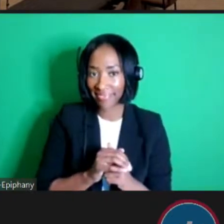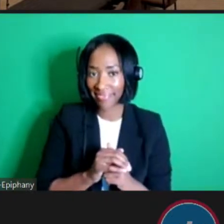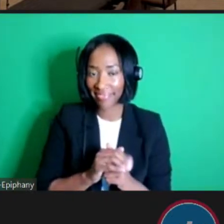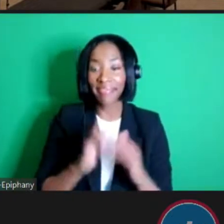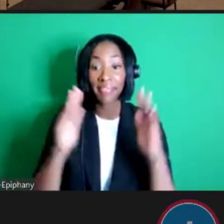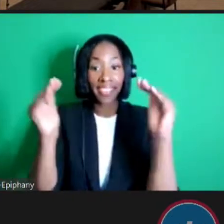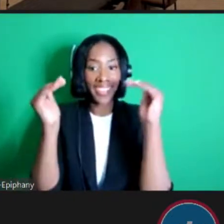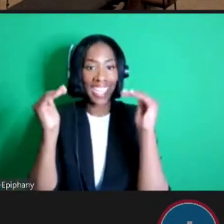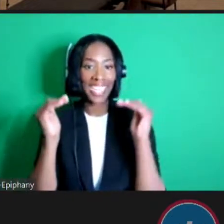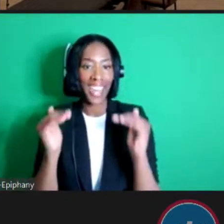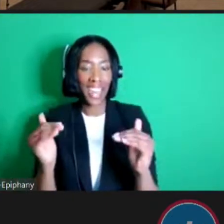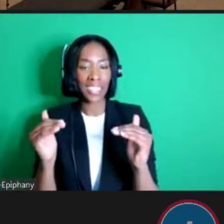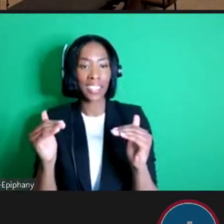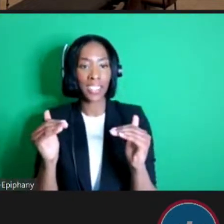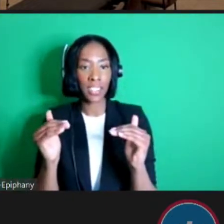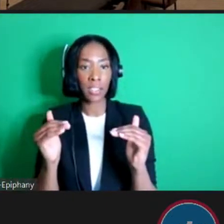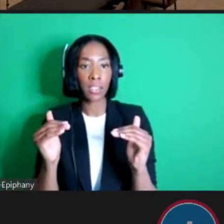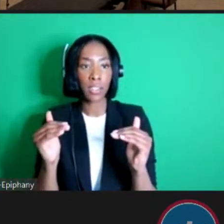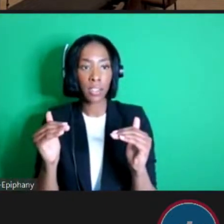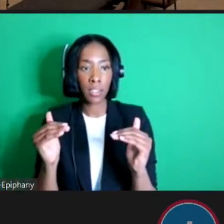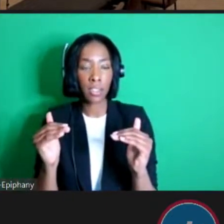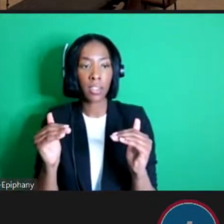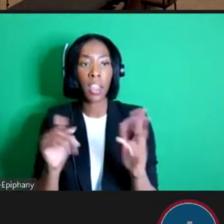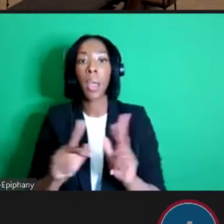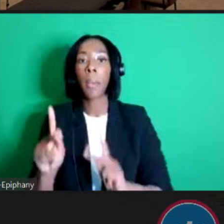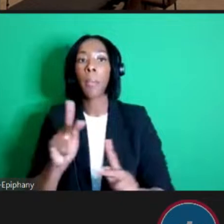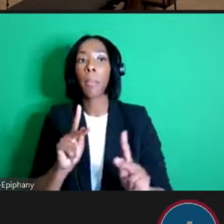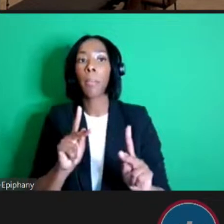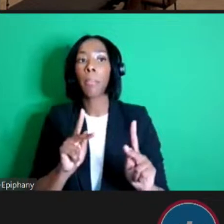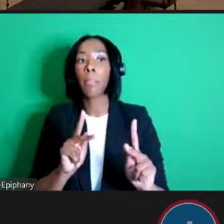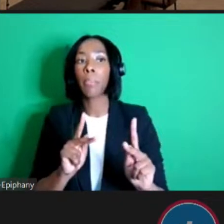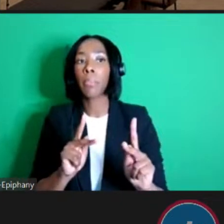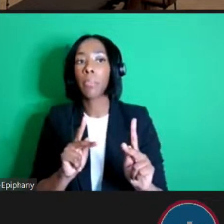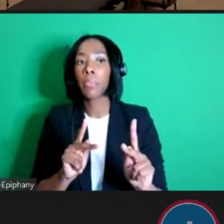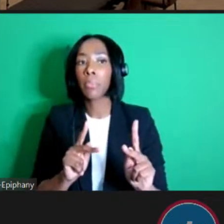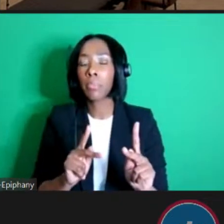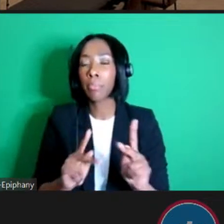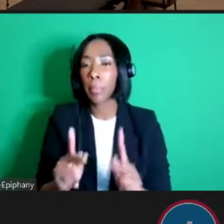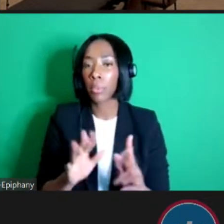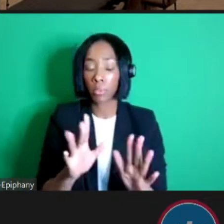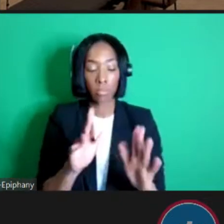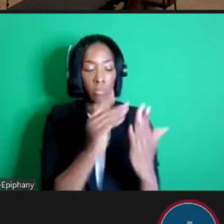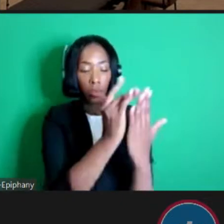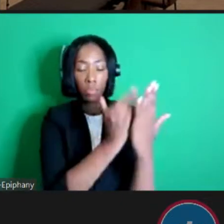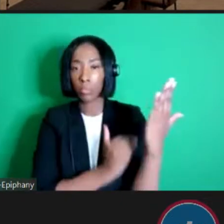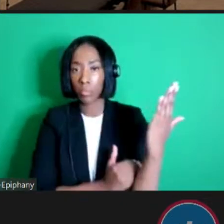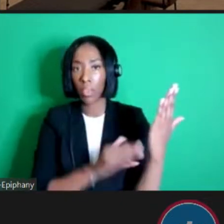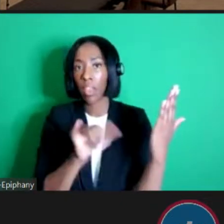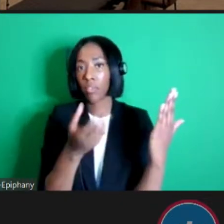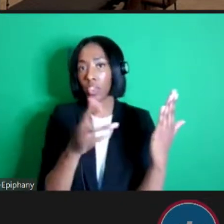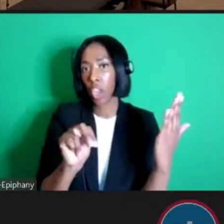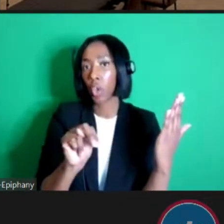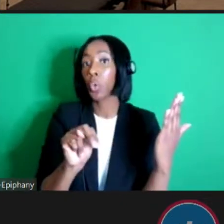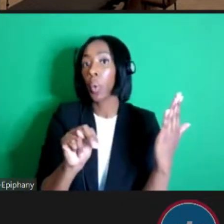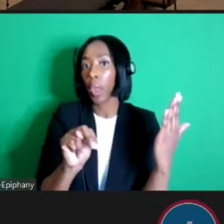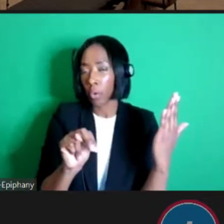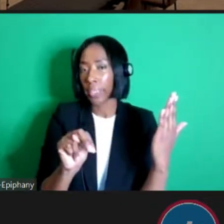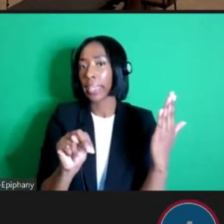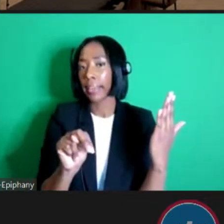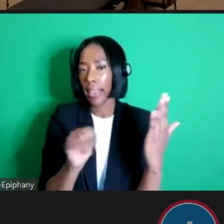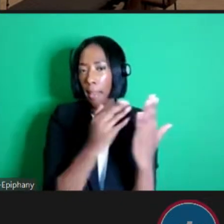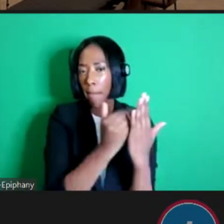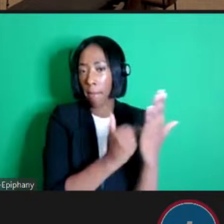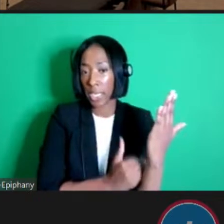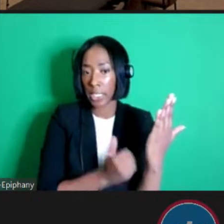Next it's approval of the January 8th, 2024 minutes. The minutes were sent to members prior to the meeting. Does anyone have